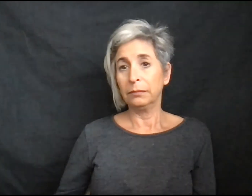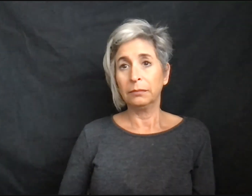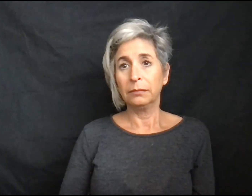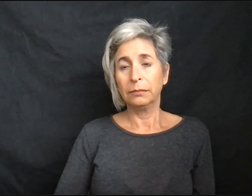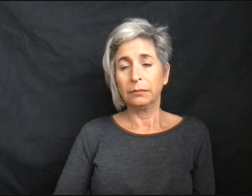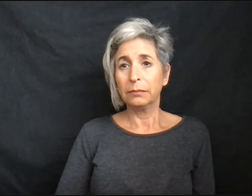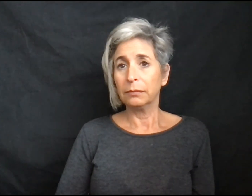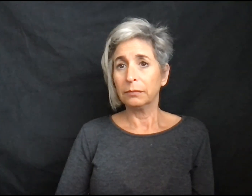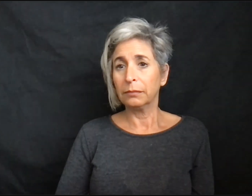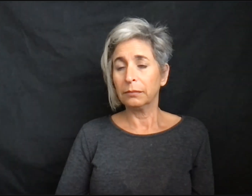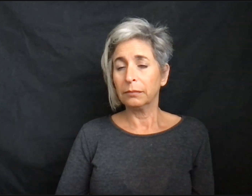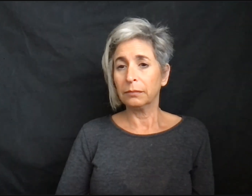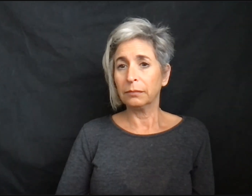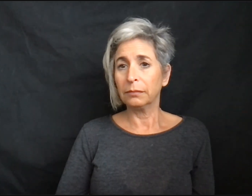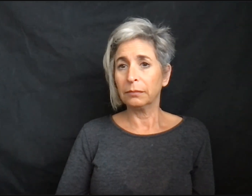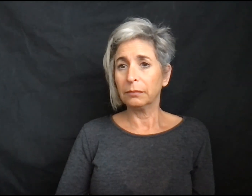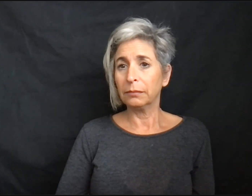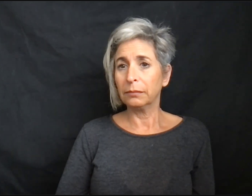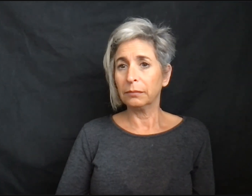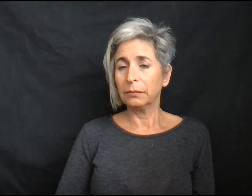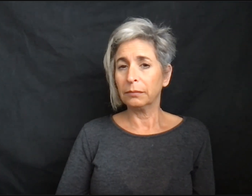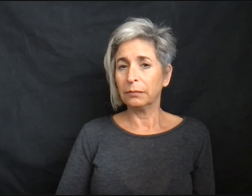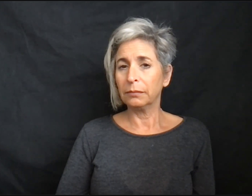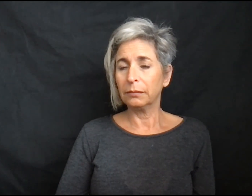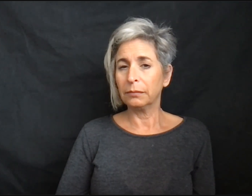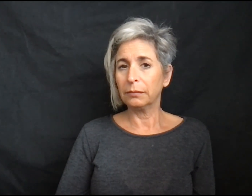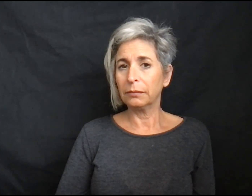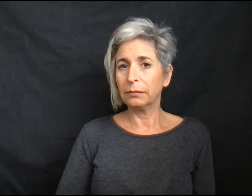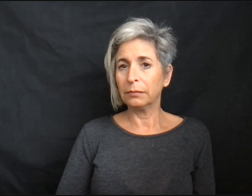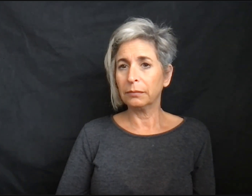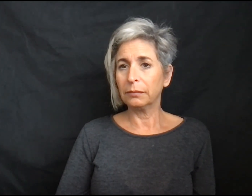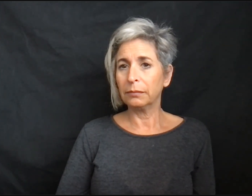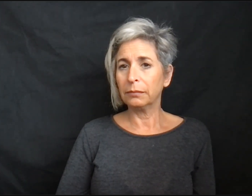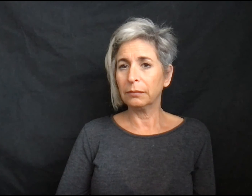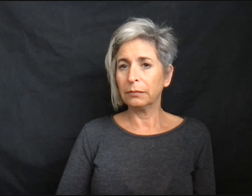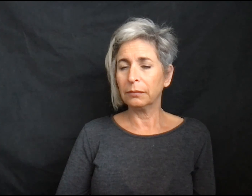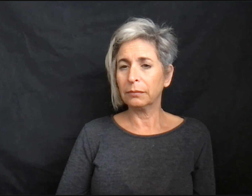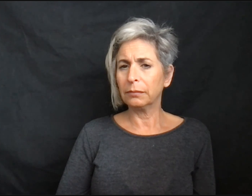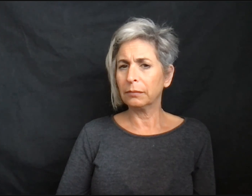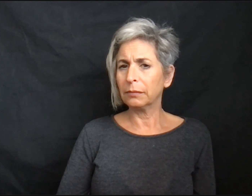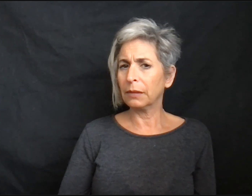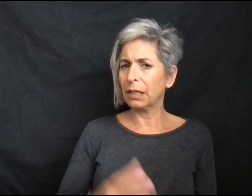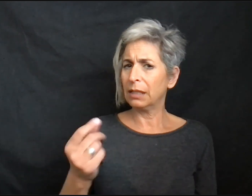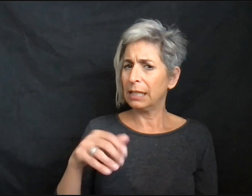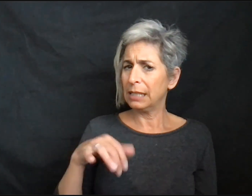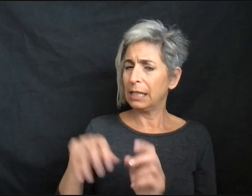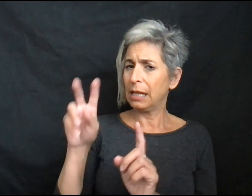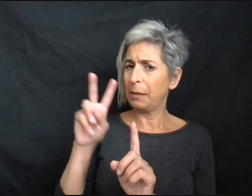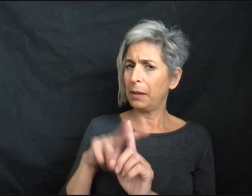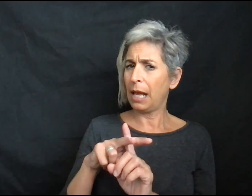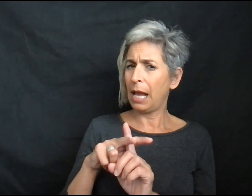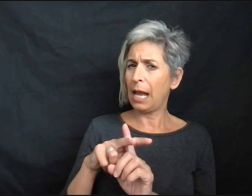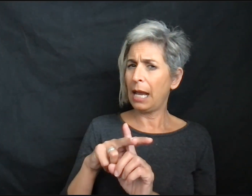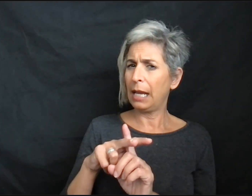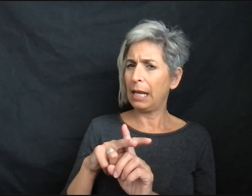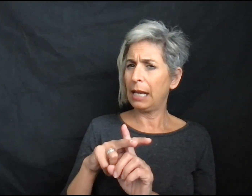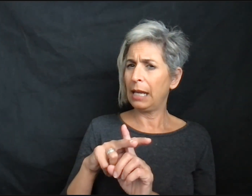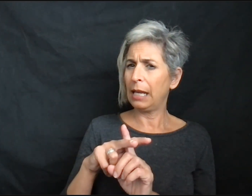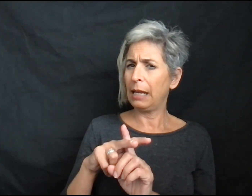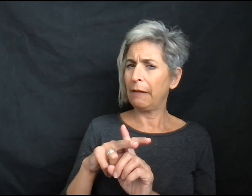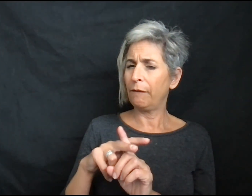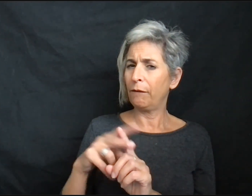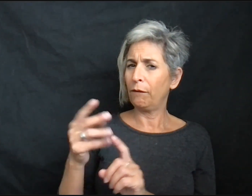An individual has asked, I think it's a follow-up to a previous question that was answered. Does that still apply when applying as an agent for the property